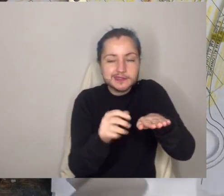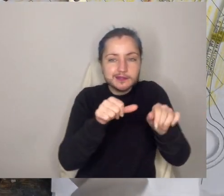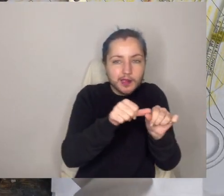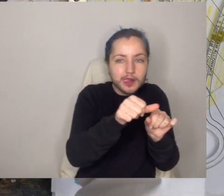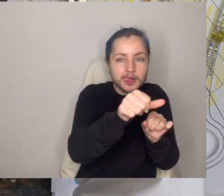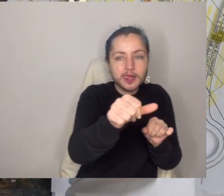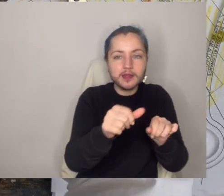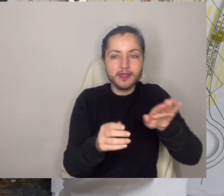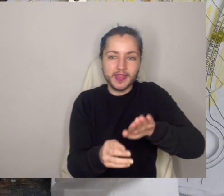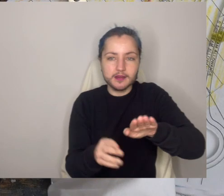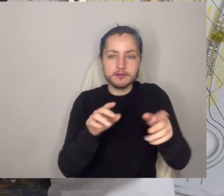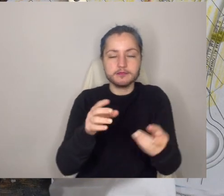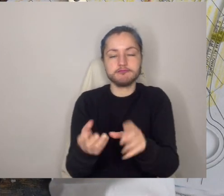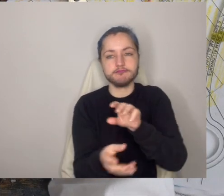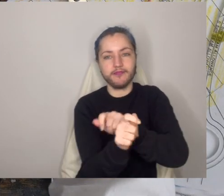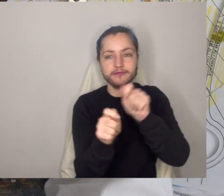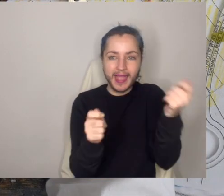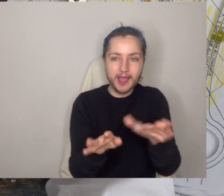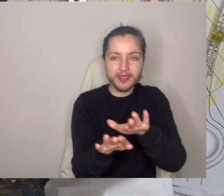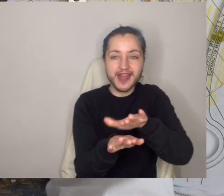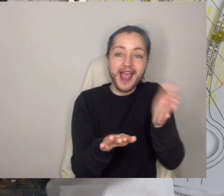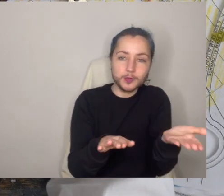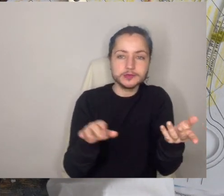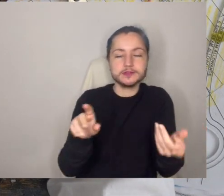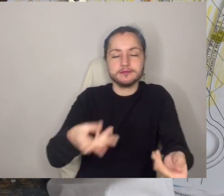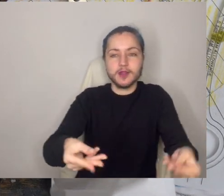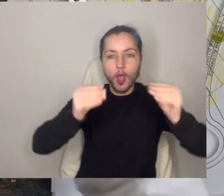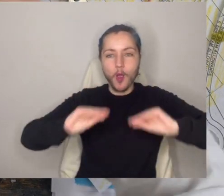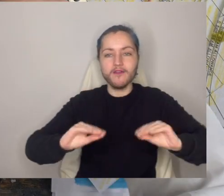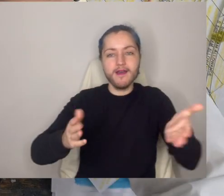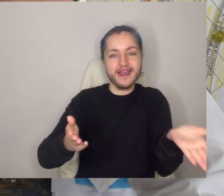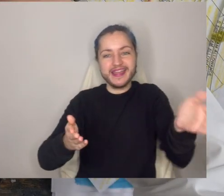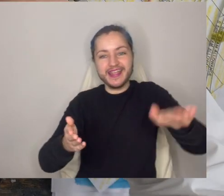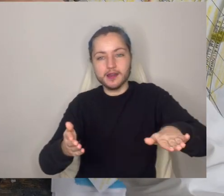And then on the other side, fold it up.